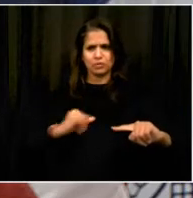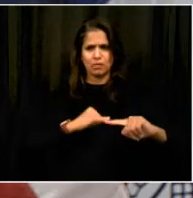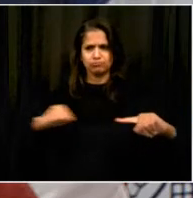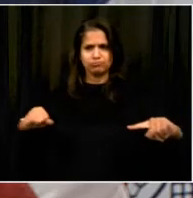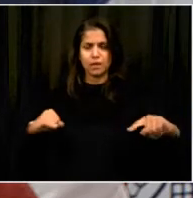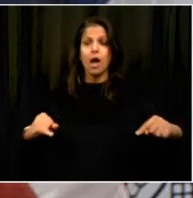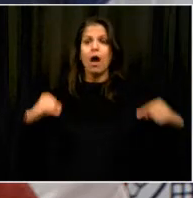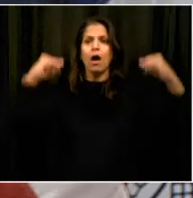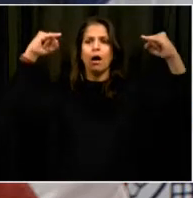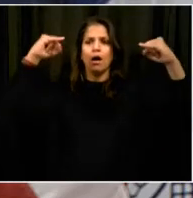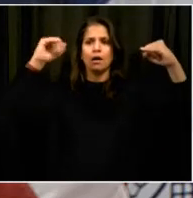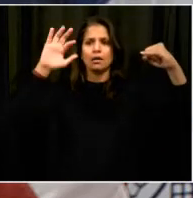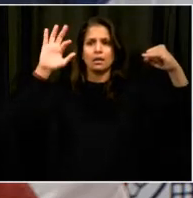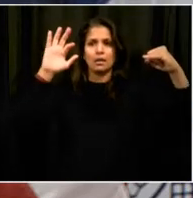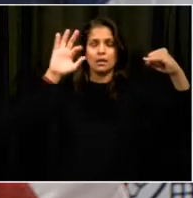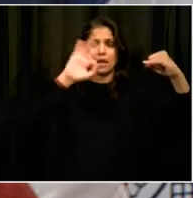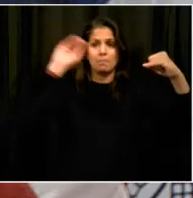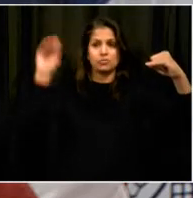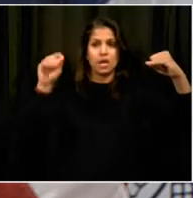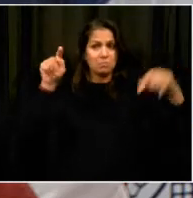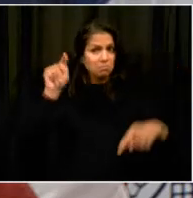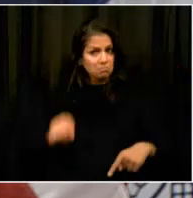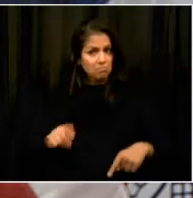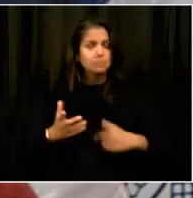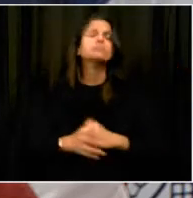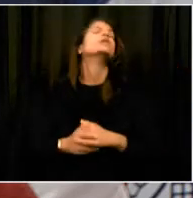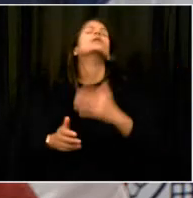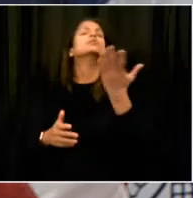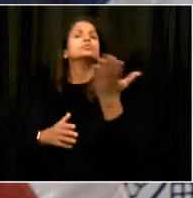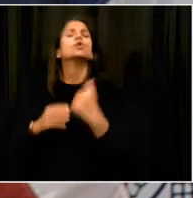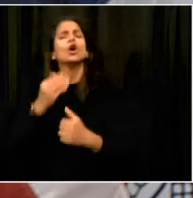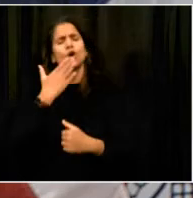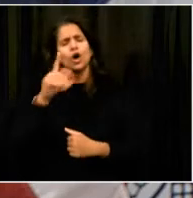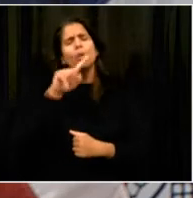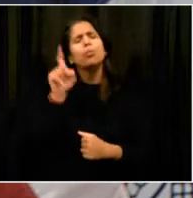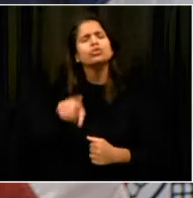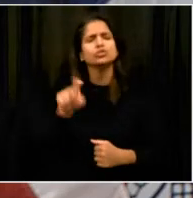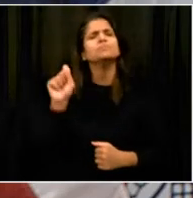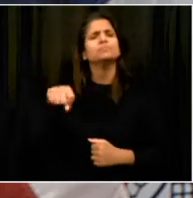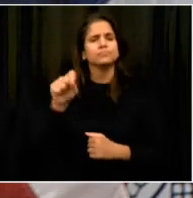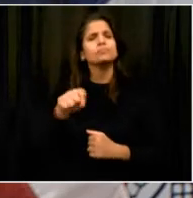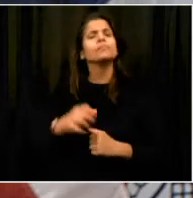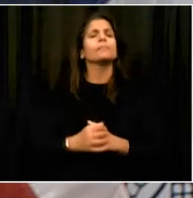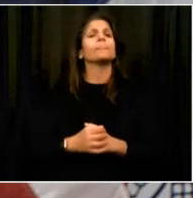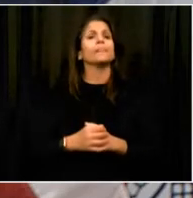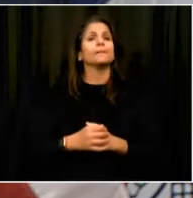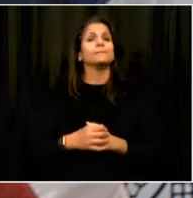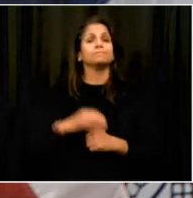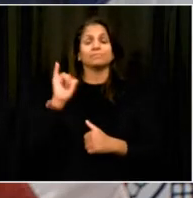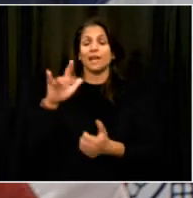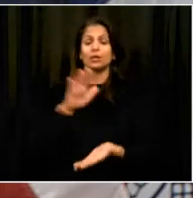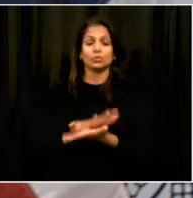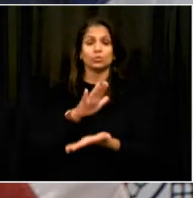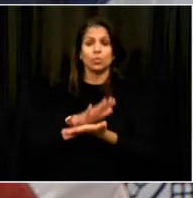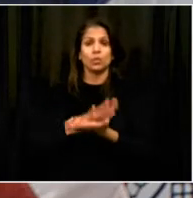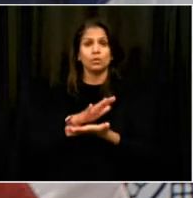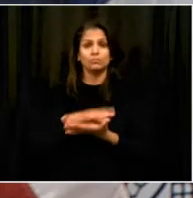schools. What we have seen is an extraordinarily healthy circumstance.